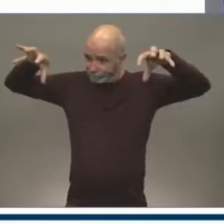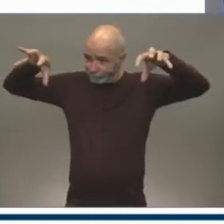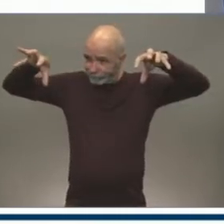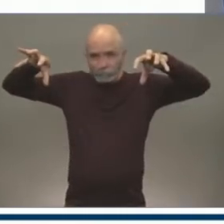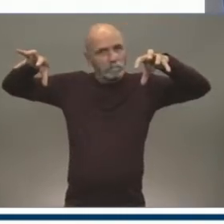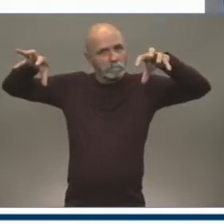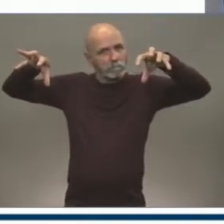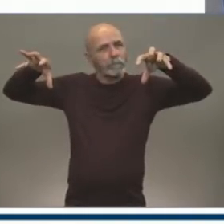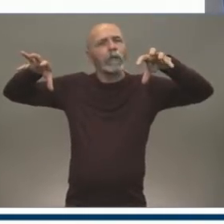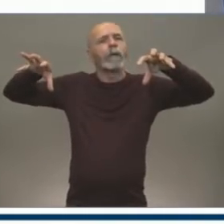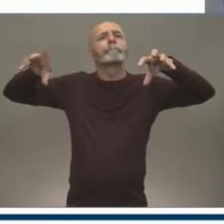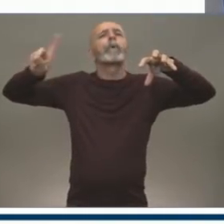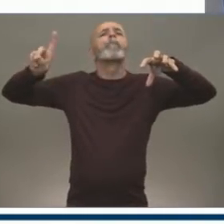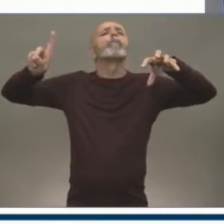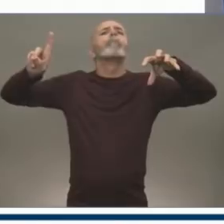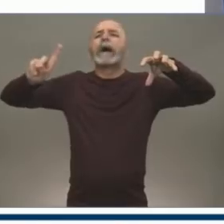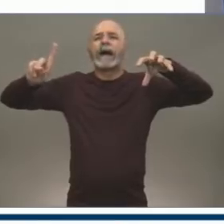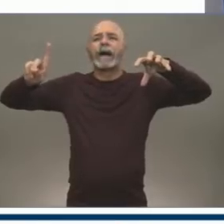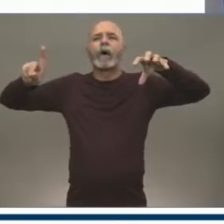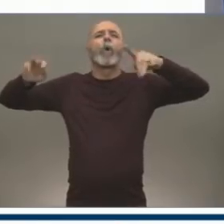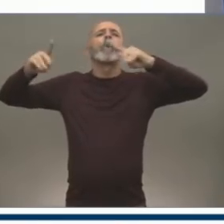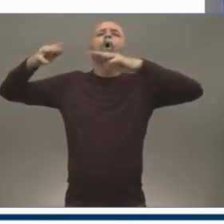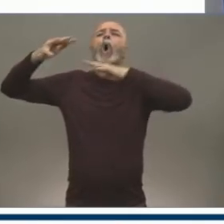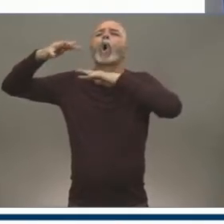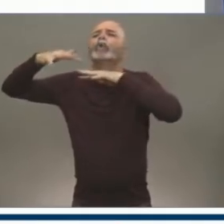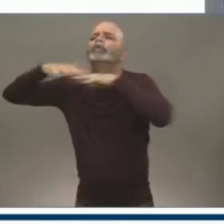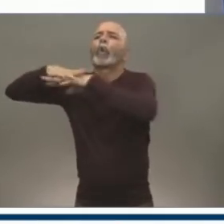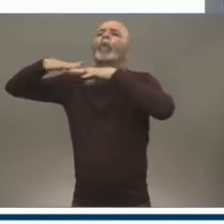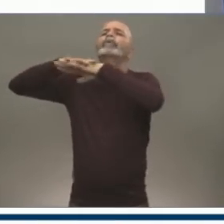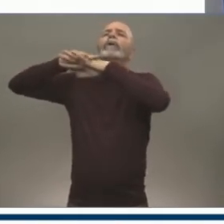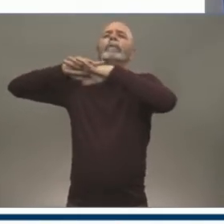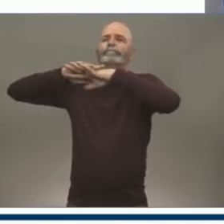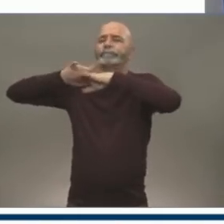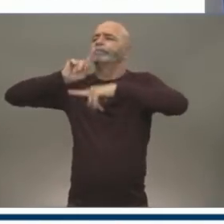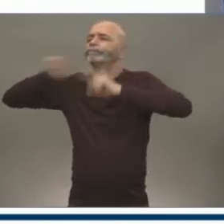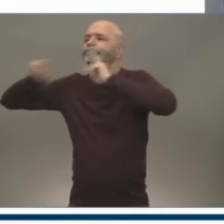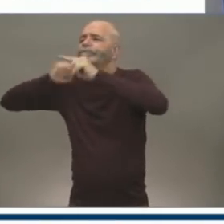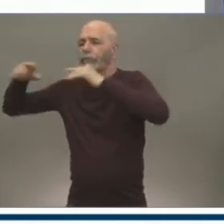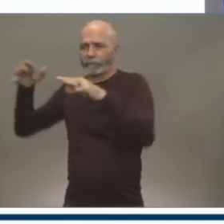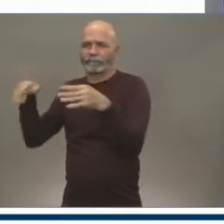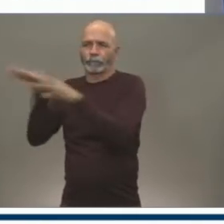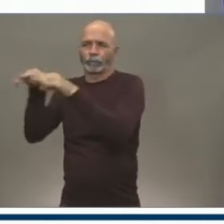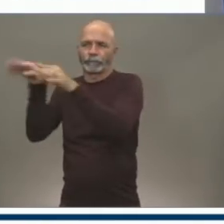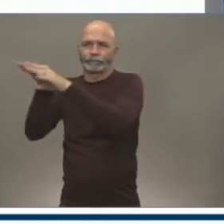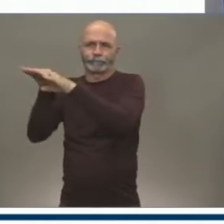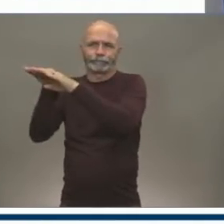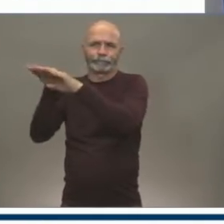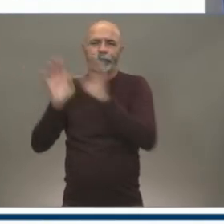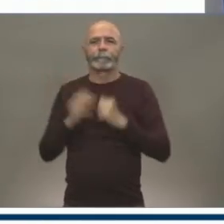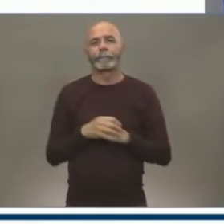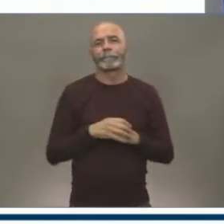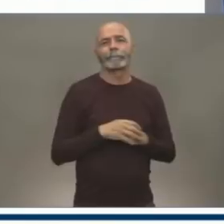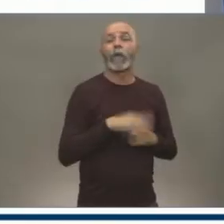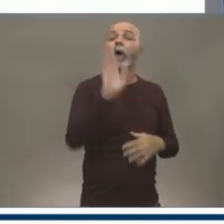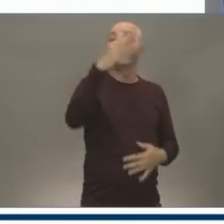gather. And to all Nova Scotians, I will say this, and particularly on our trails and in our parks,